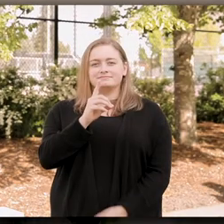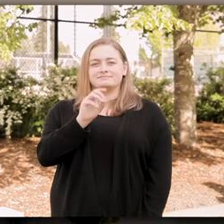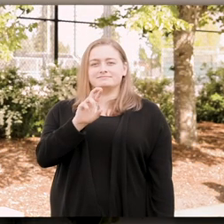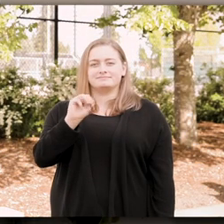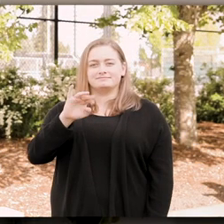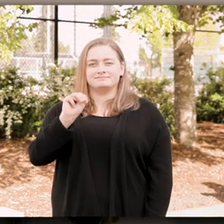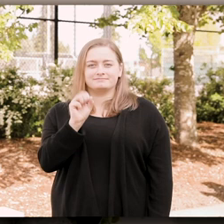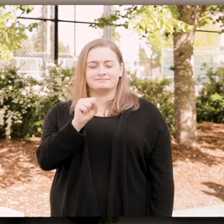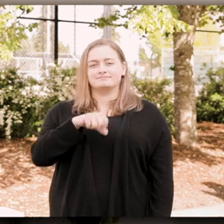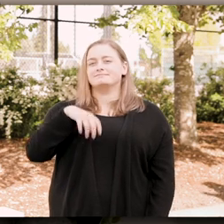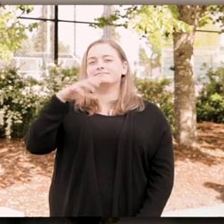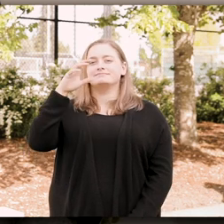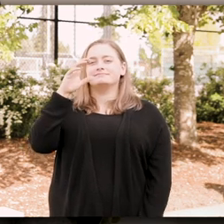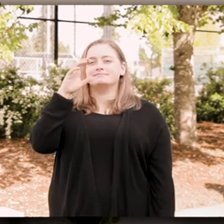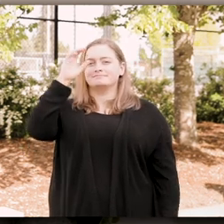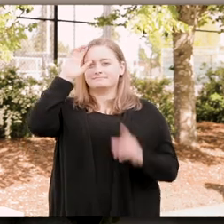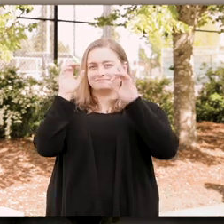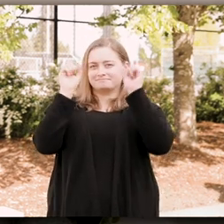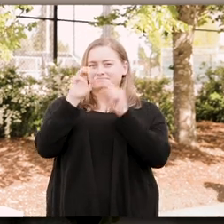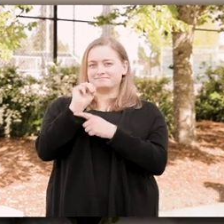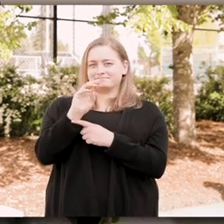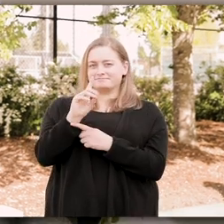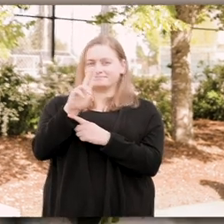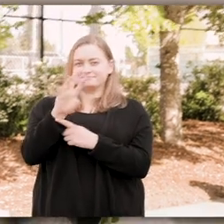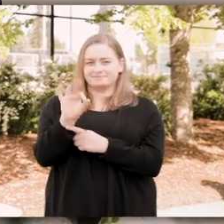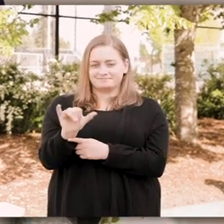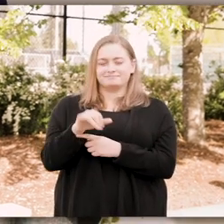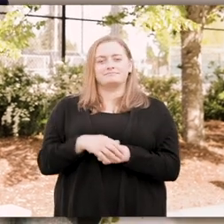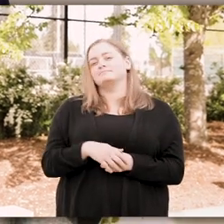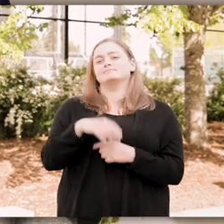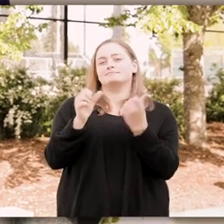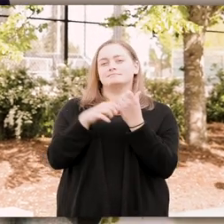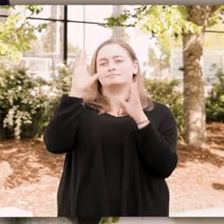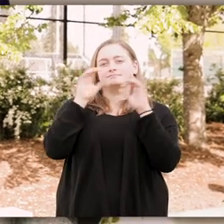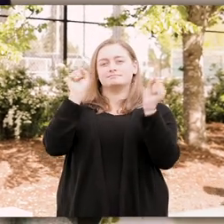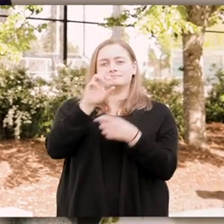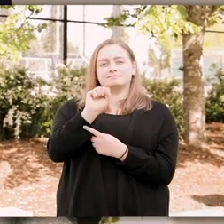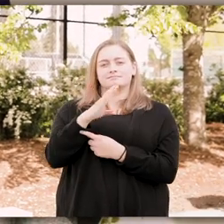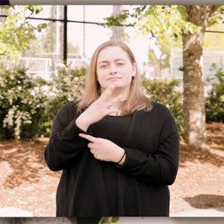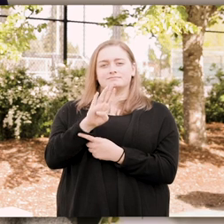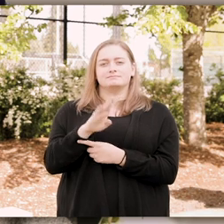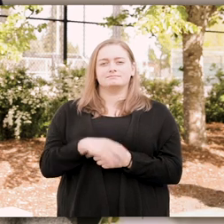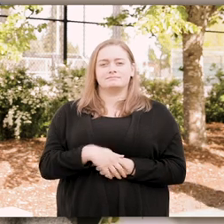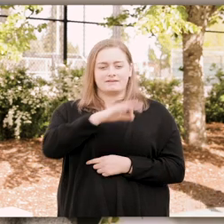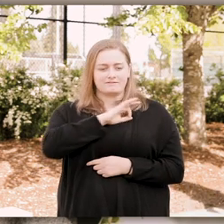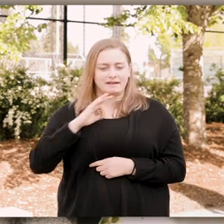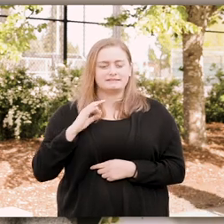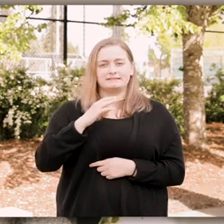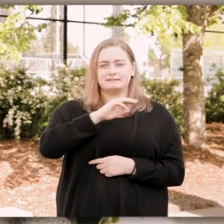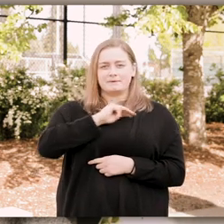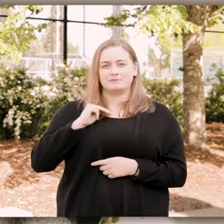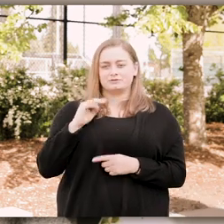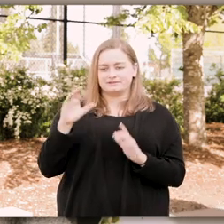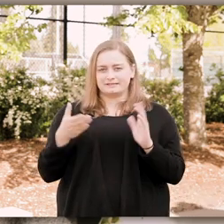Dr. Mims, Mr. McDuffie, Mr. Schwab, faculty, family, members, and guests. The class of